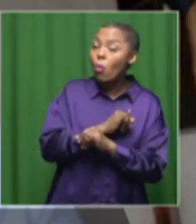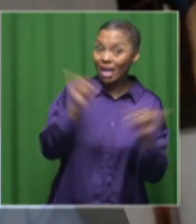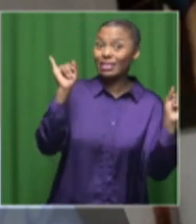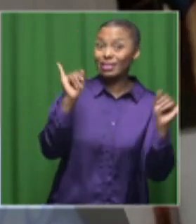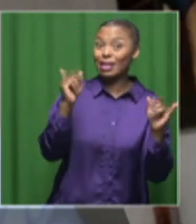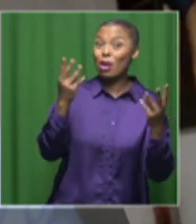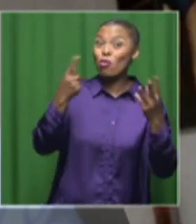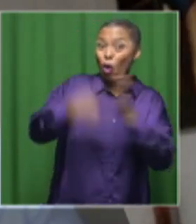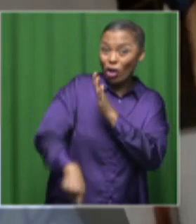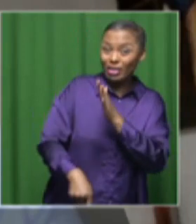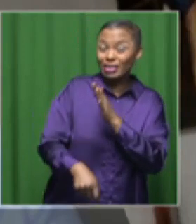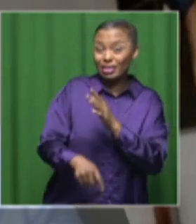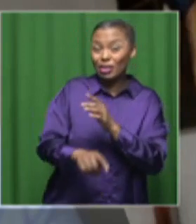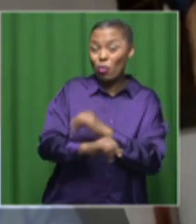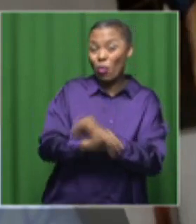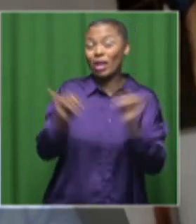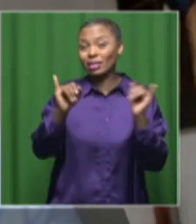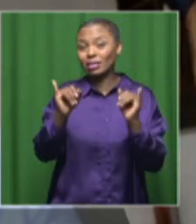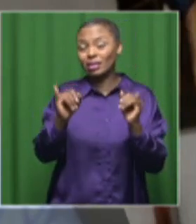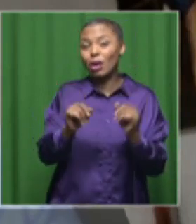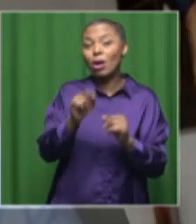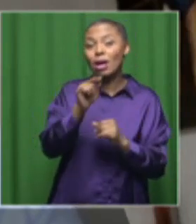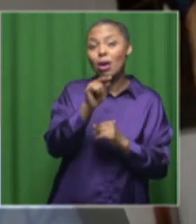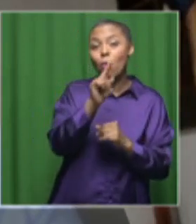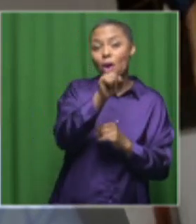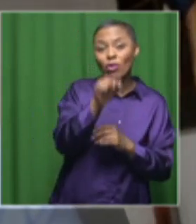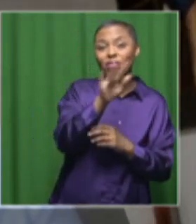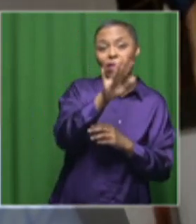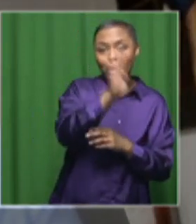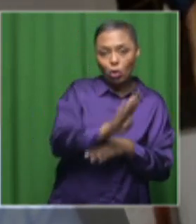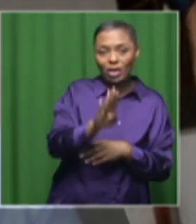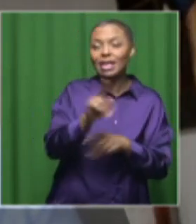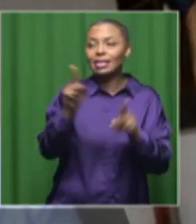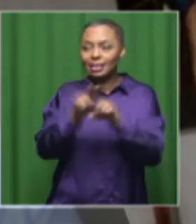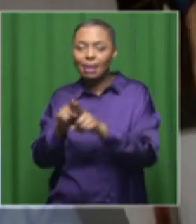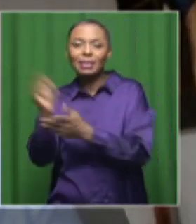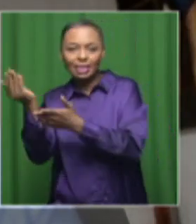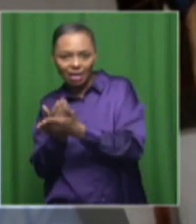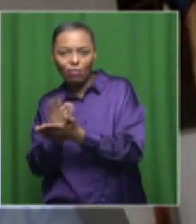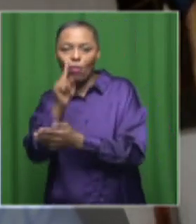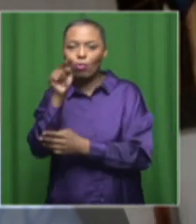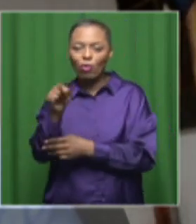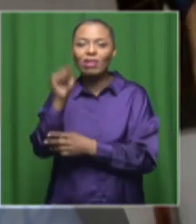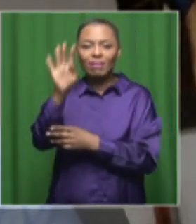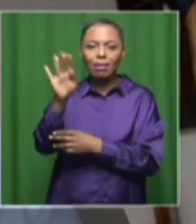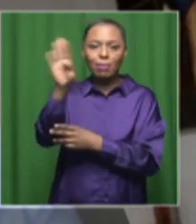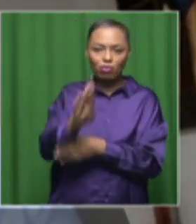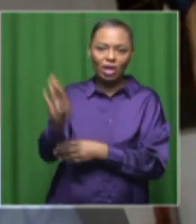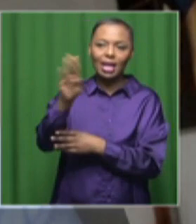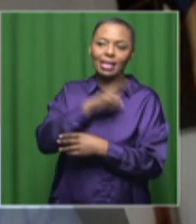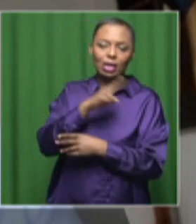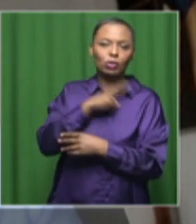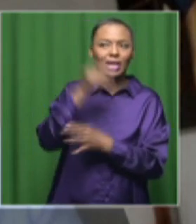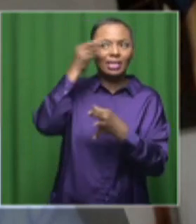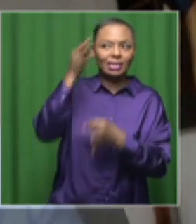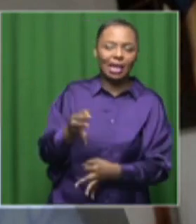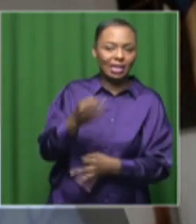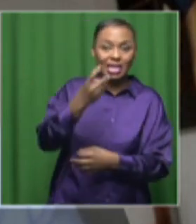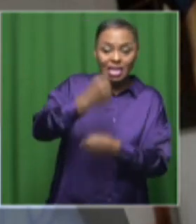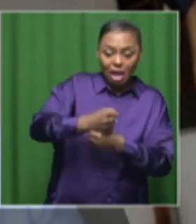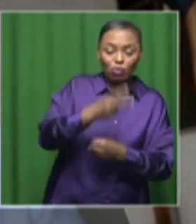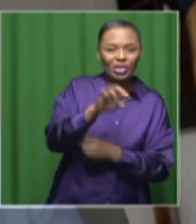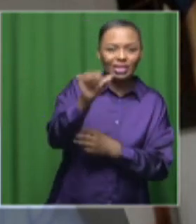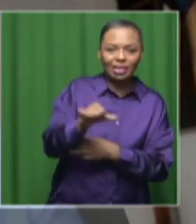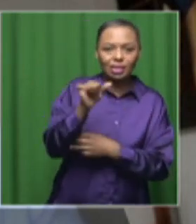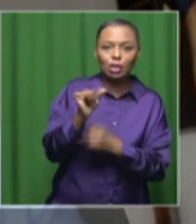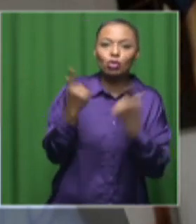rand, and we saved 1.5 billion rand. Ultimately, the decision was taken not to do a census in 2016. I still